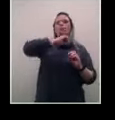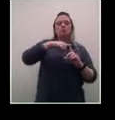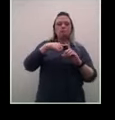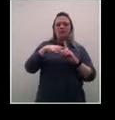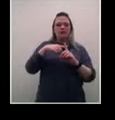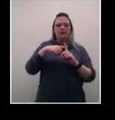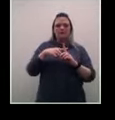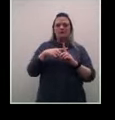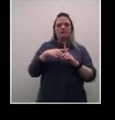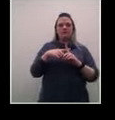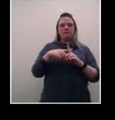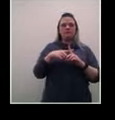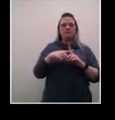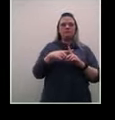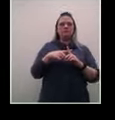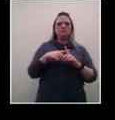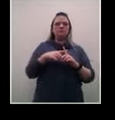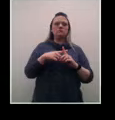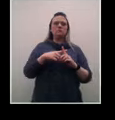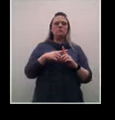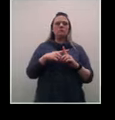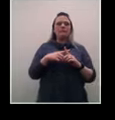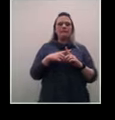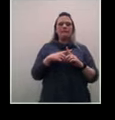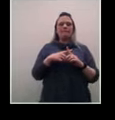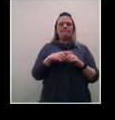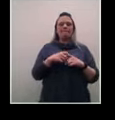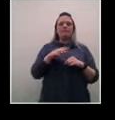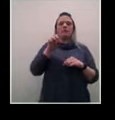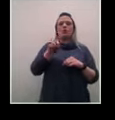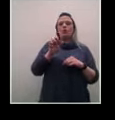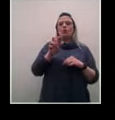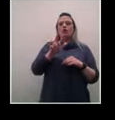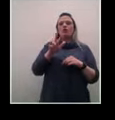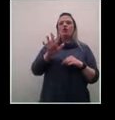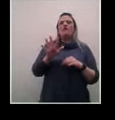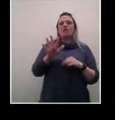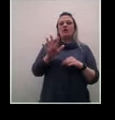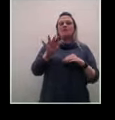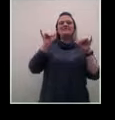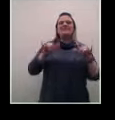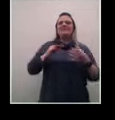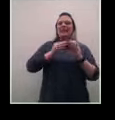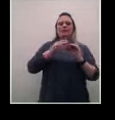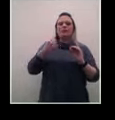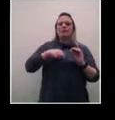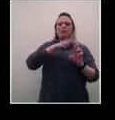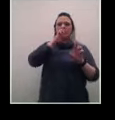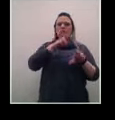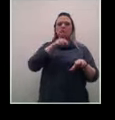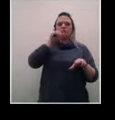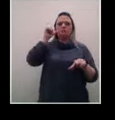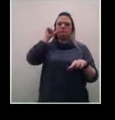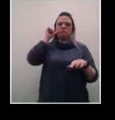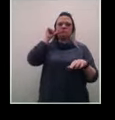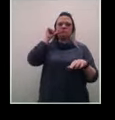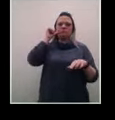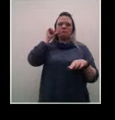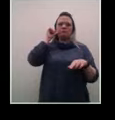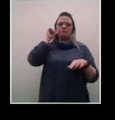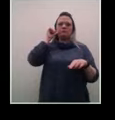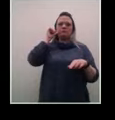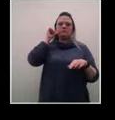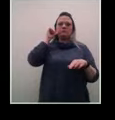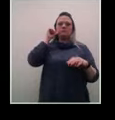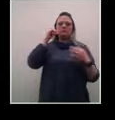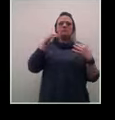cases listed here. This is 135 is the number we actually reported yesterday. We do not have a report through at